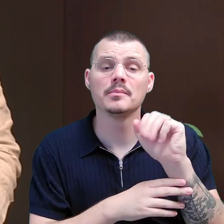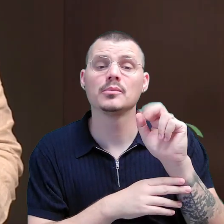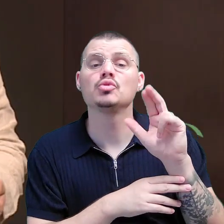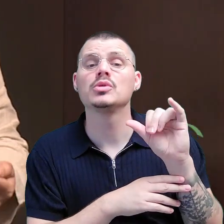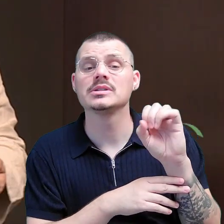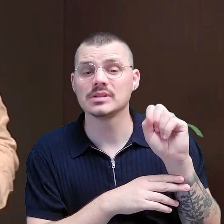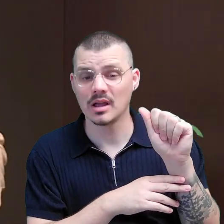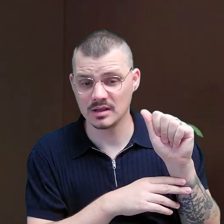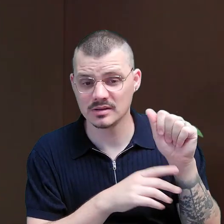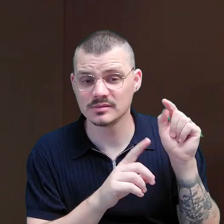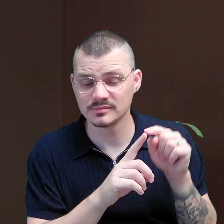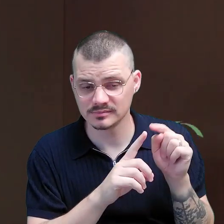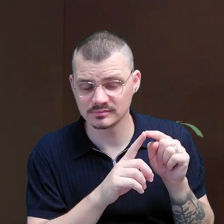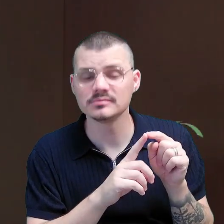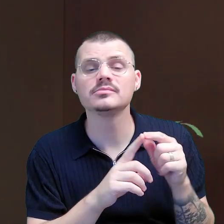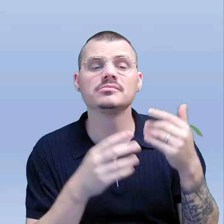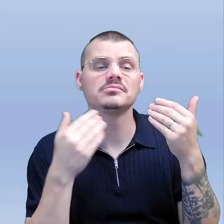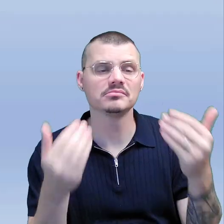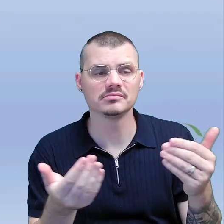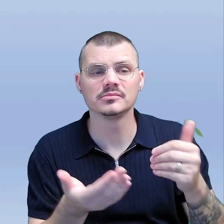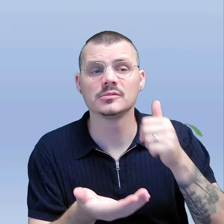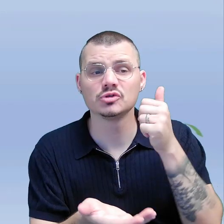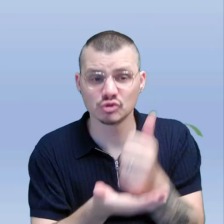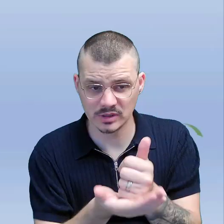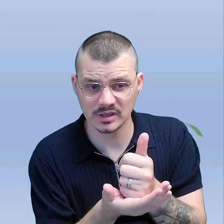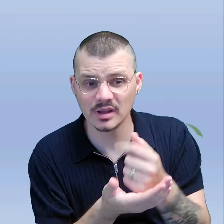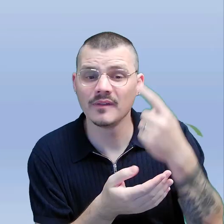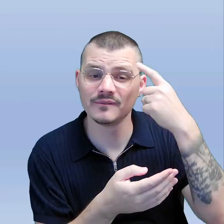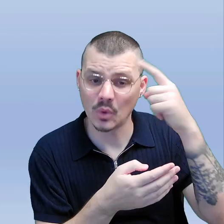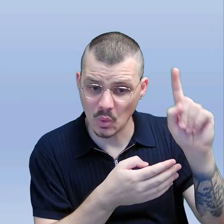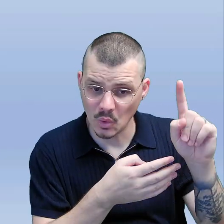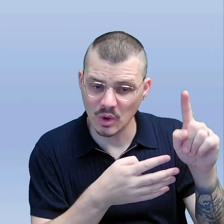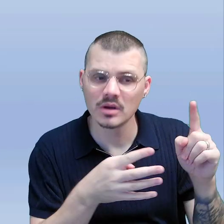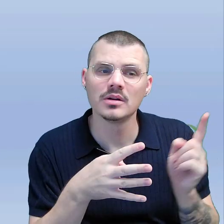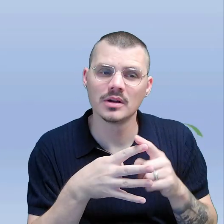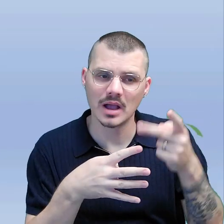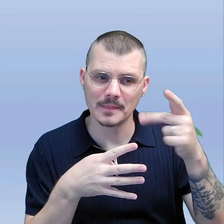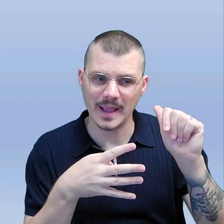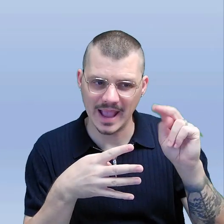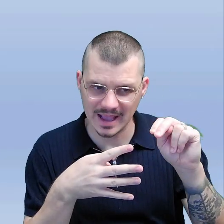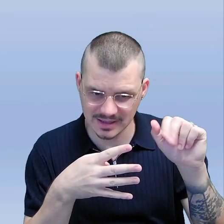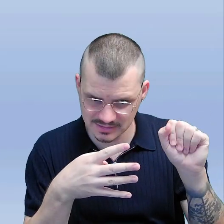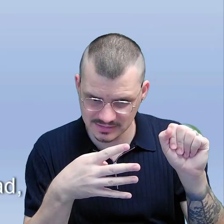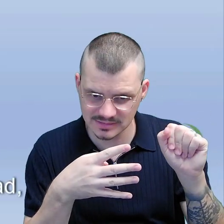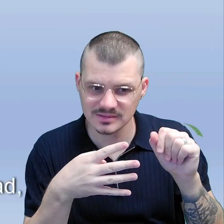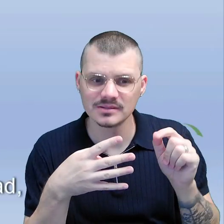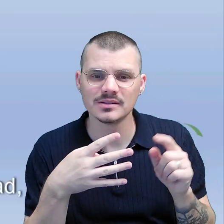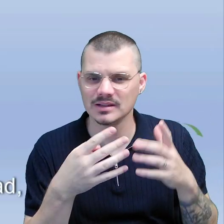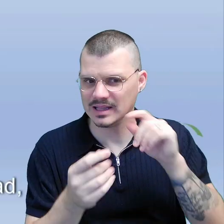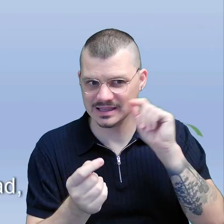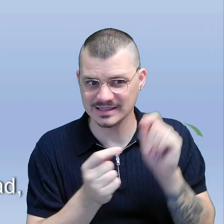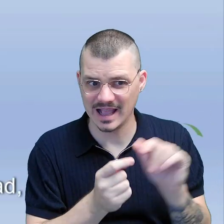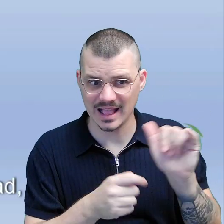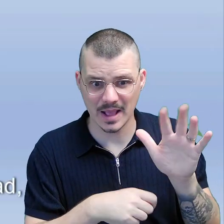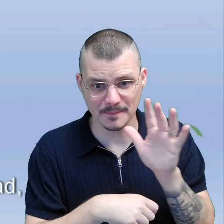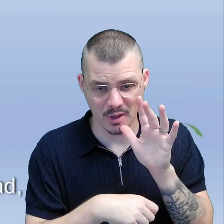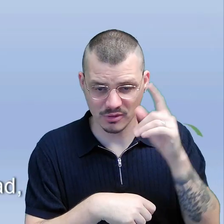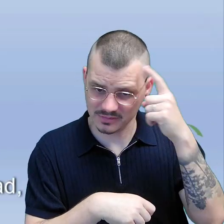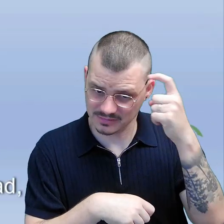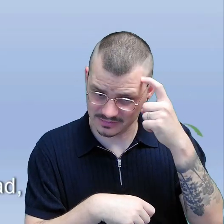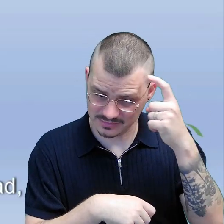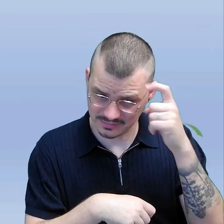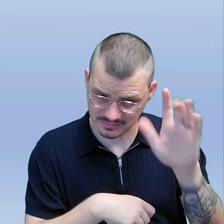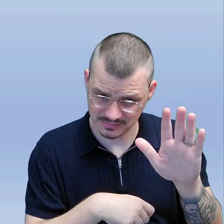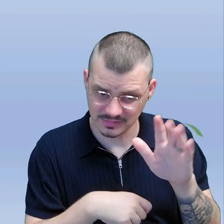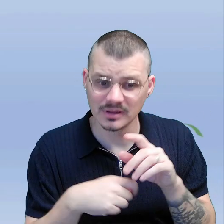Marissa was then treated for PANS, exactly what her mother thought